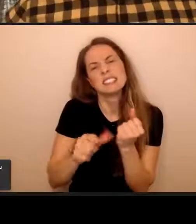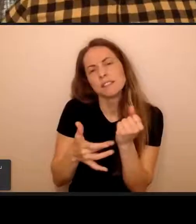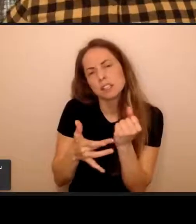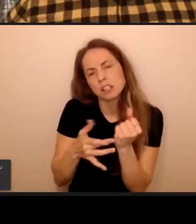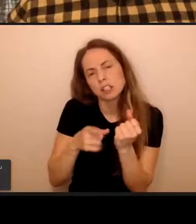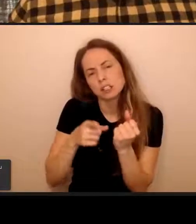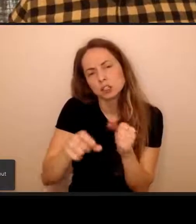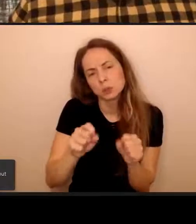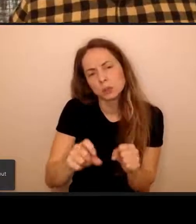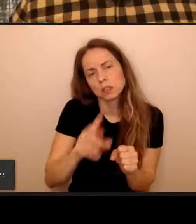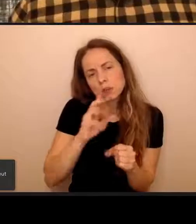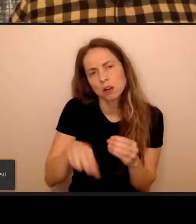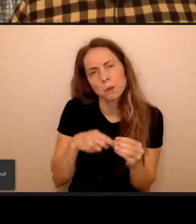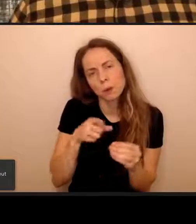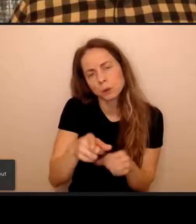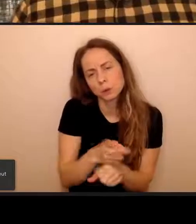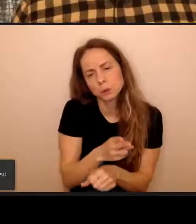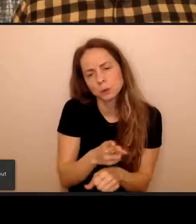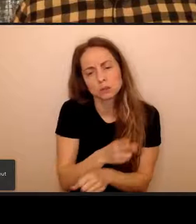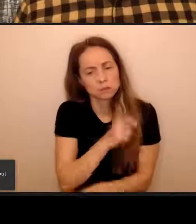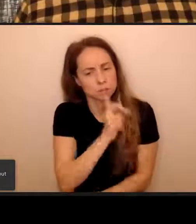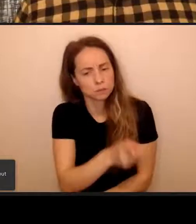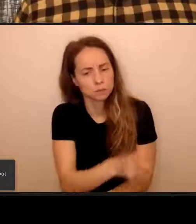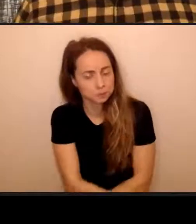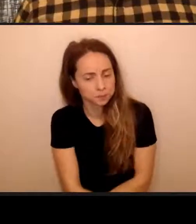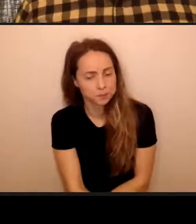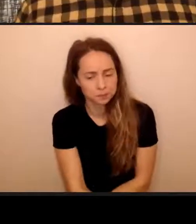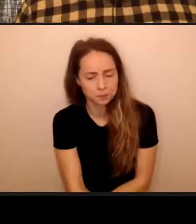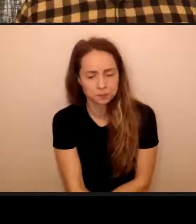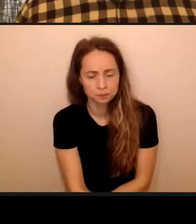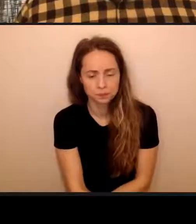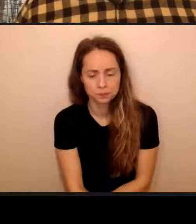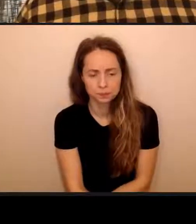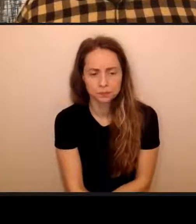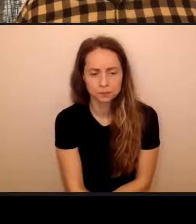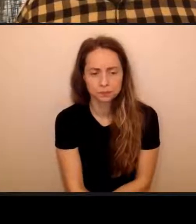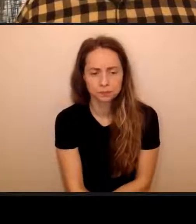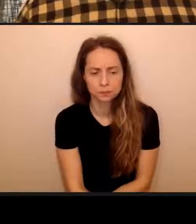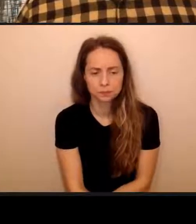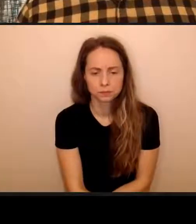you can talk about that you use? Sure. So